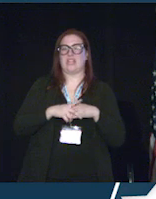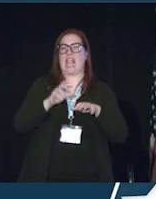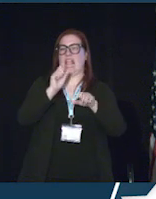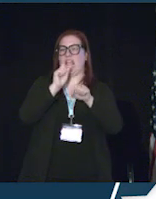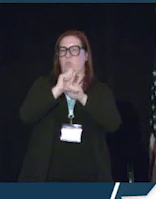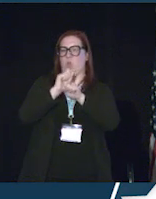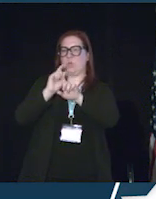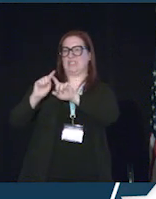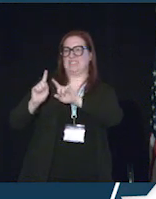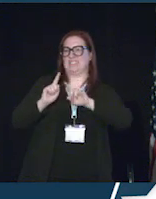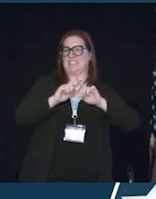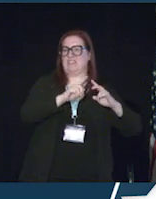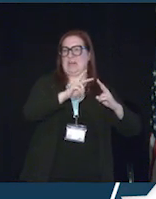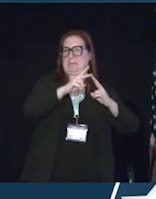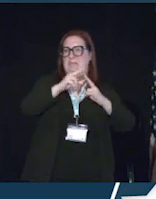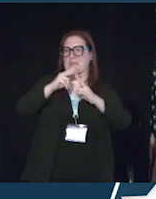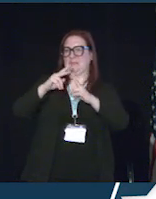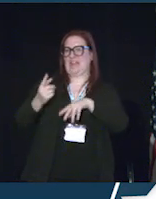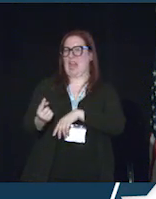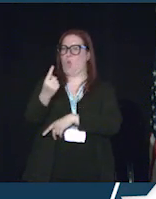I always go to